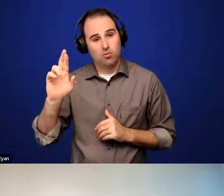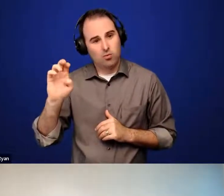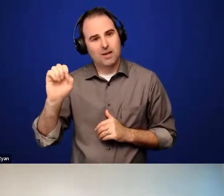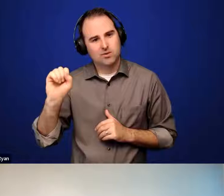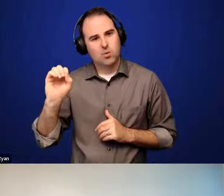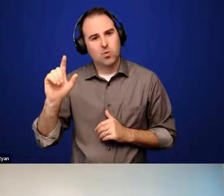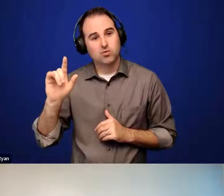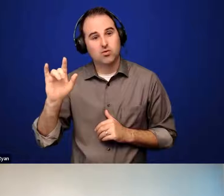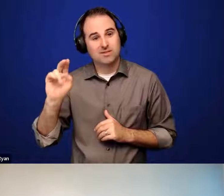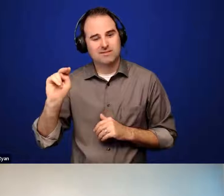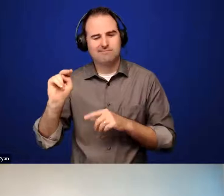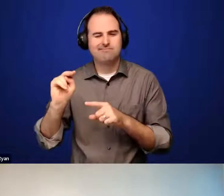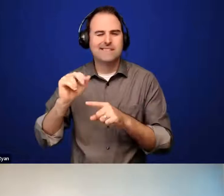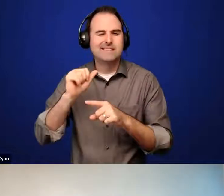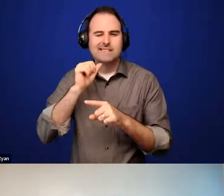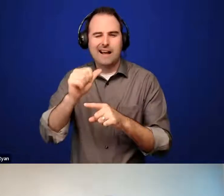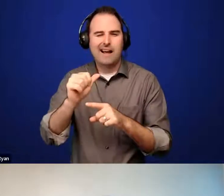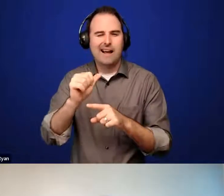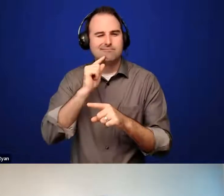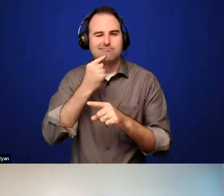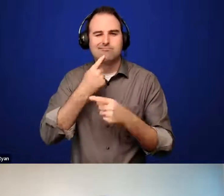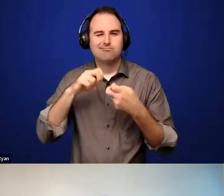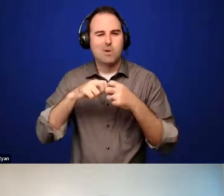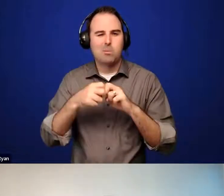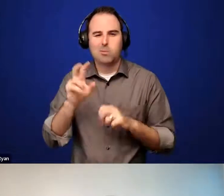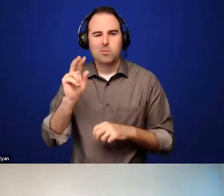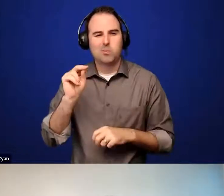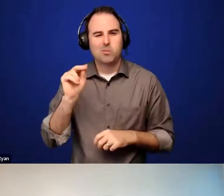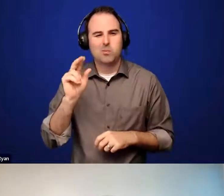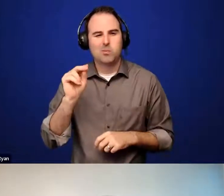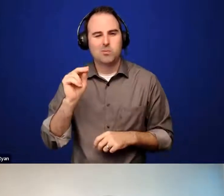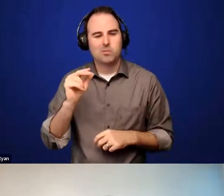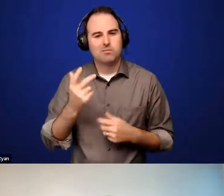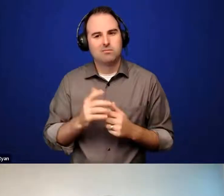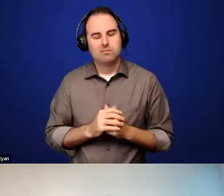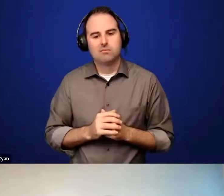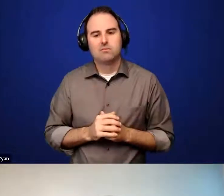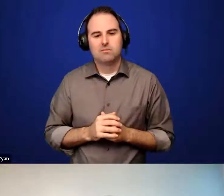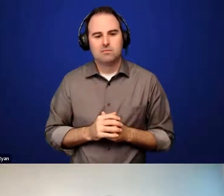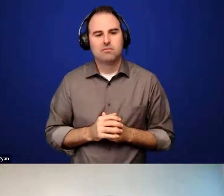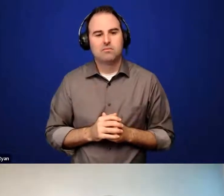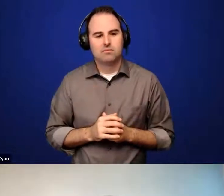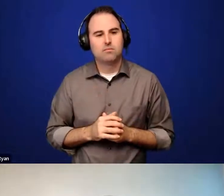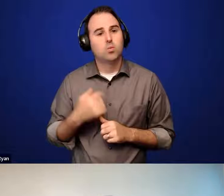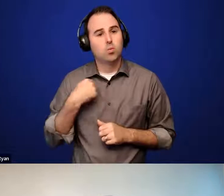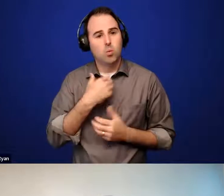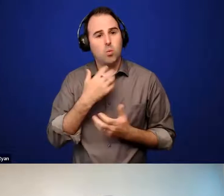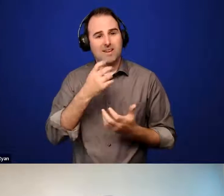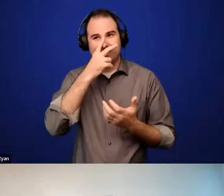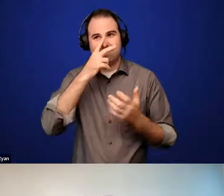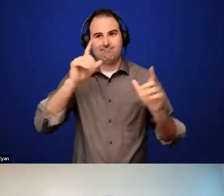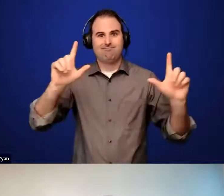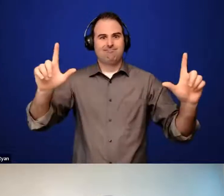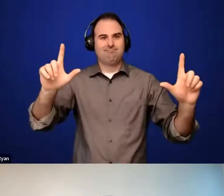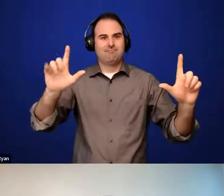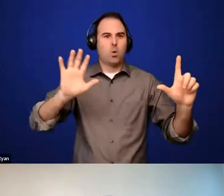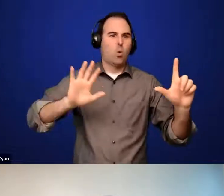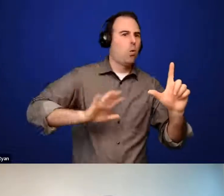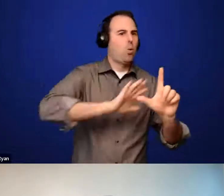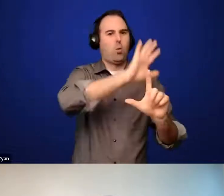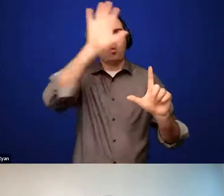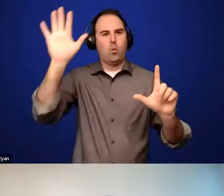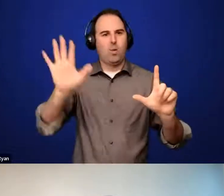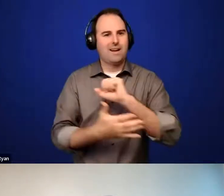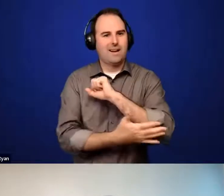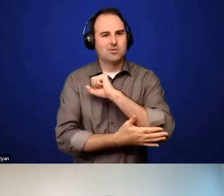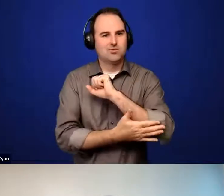more on a regional or country scale where some crops are more suitable in the future and where